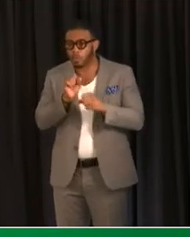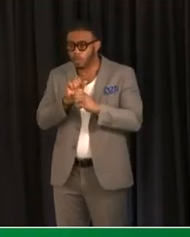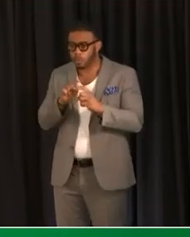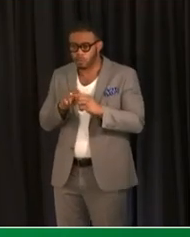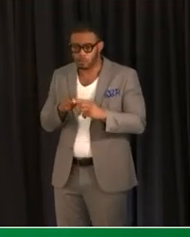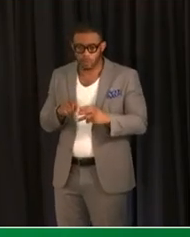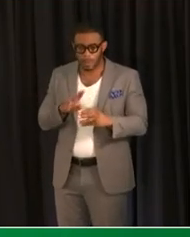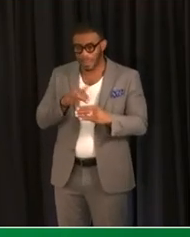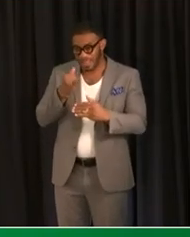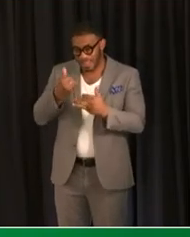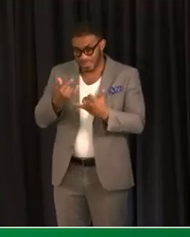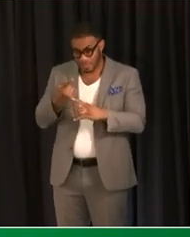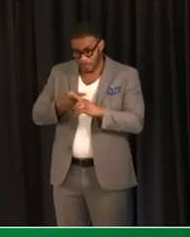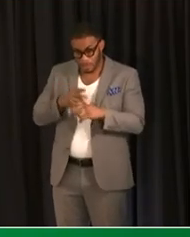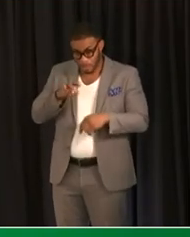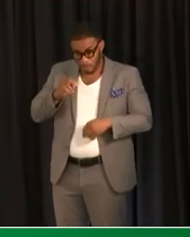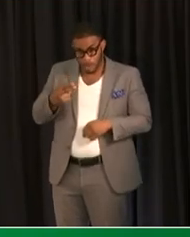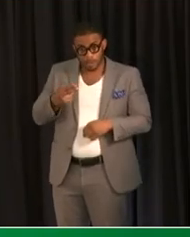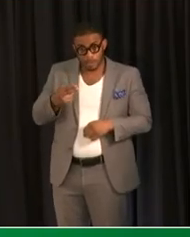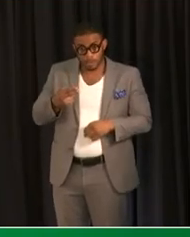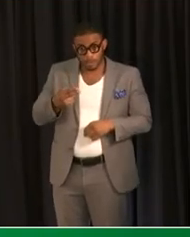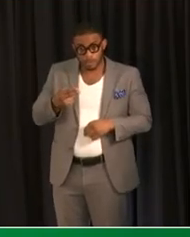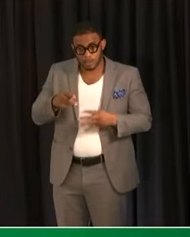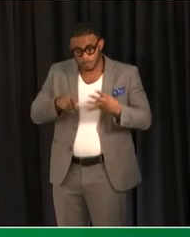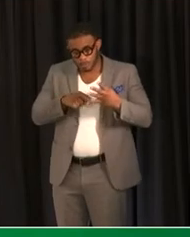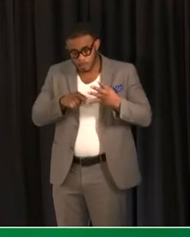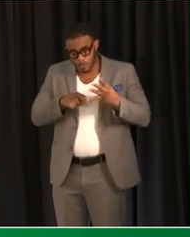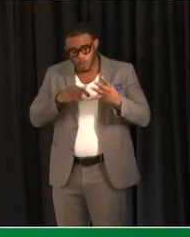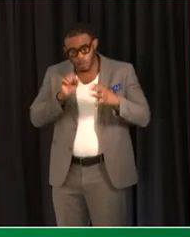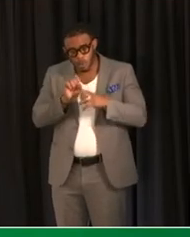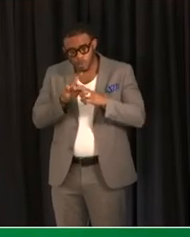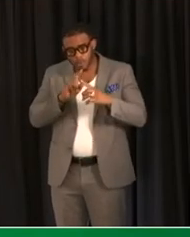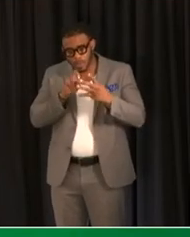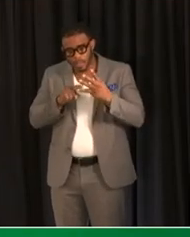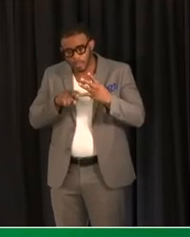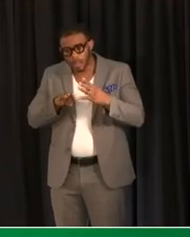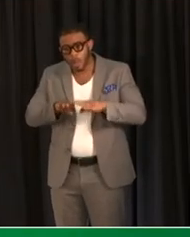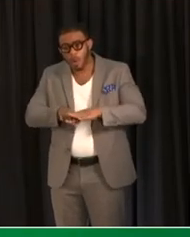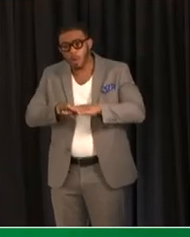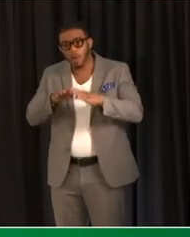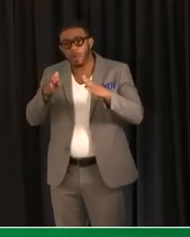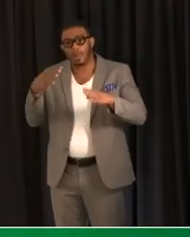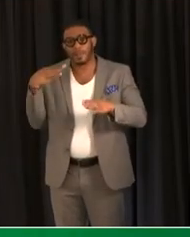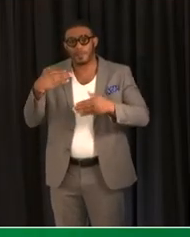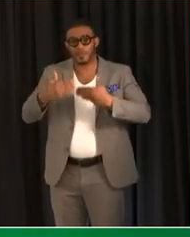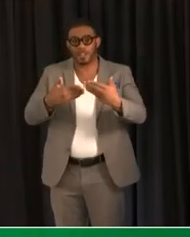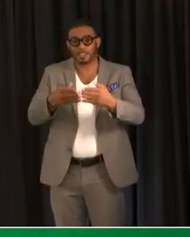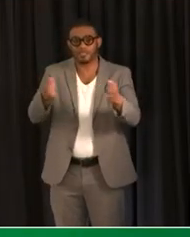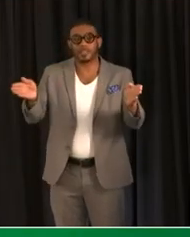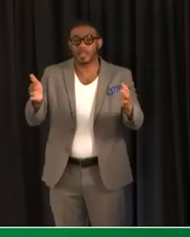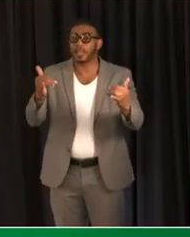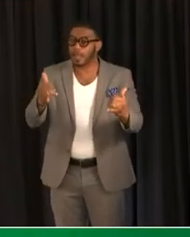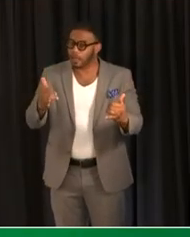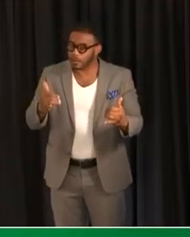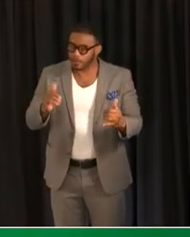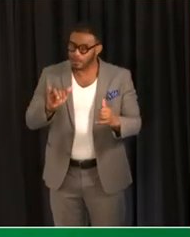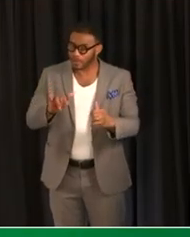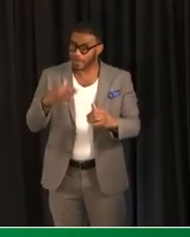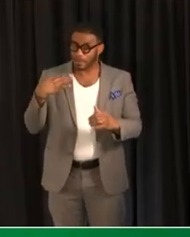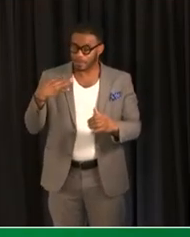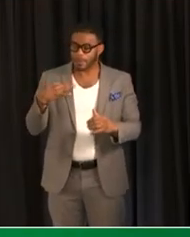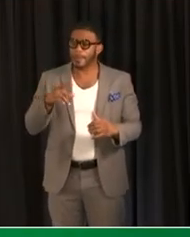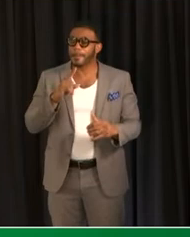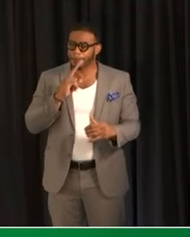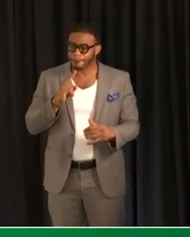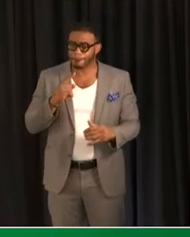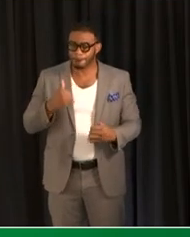is we're working to, by the end of this month, March, we're working to actually open up the application process. Now, with that